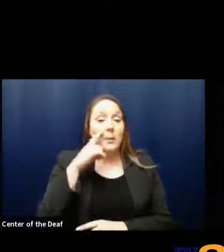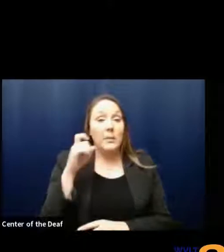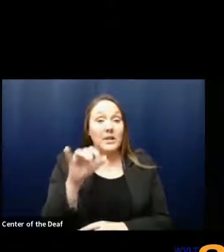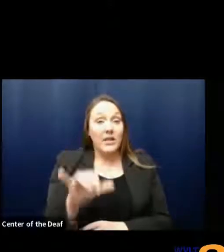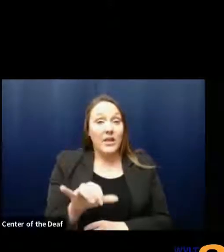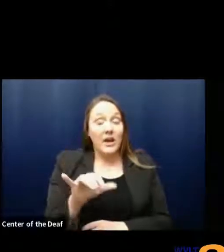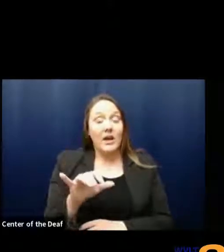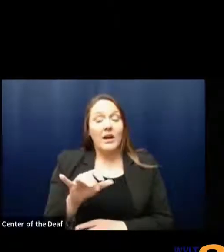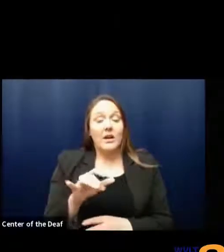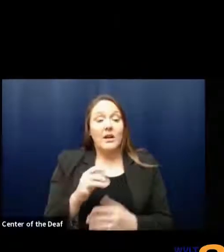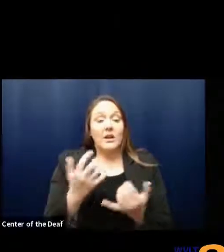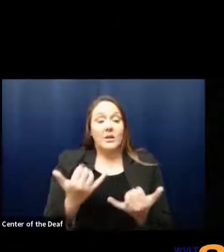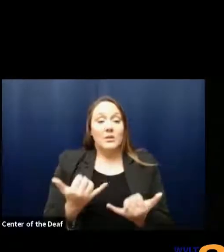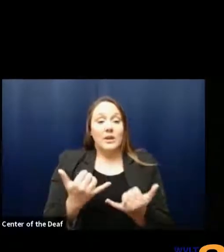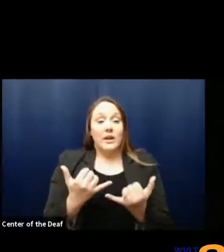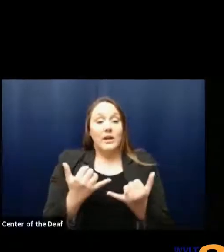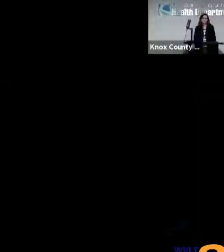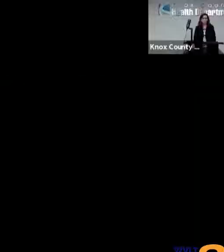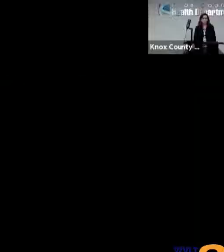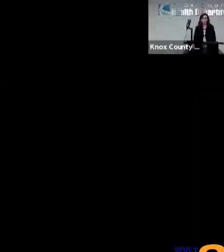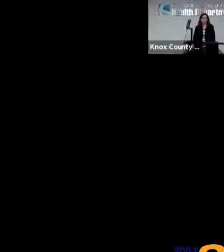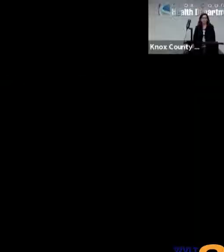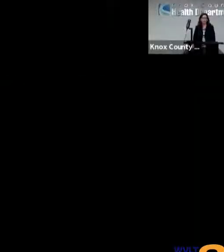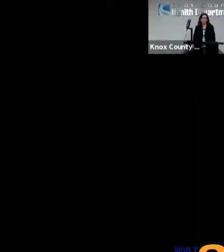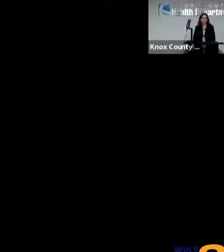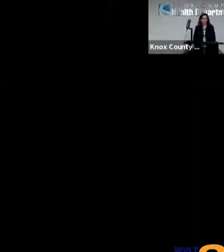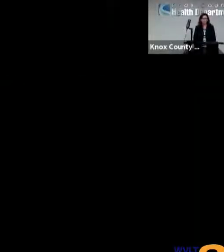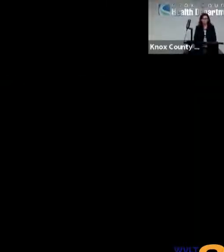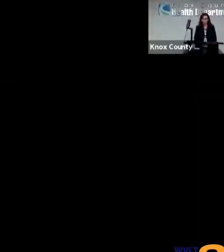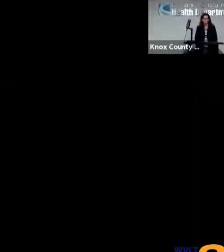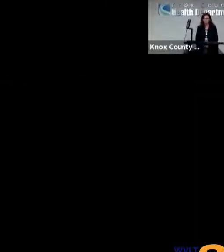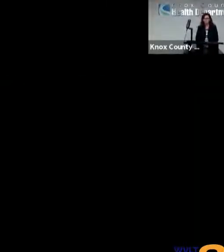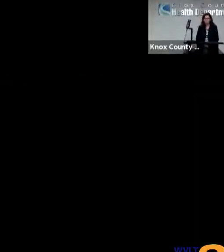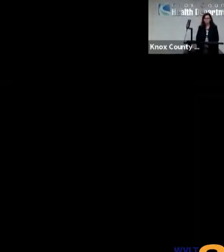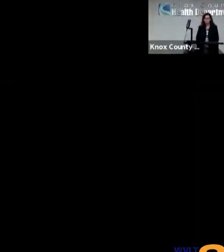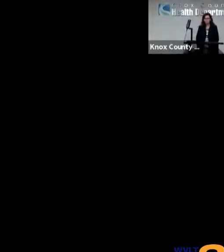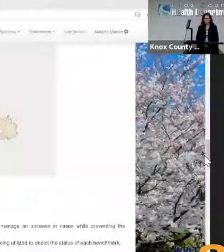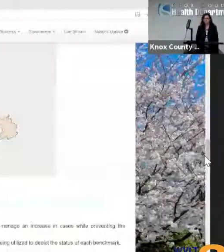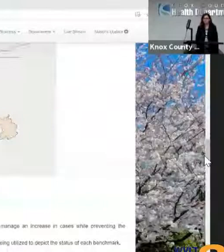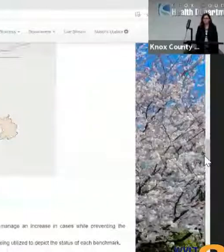we are continuing to represent this benchmark as red.